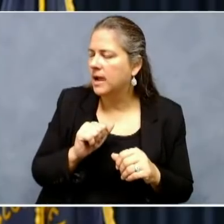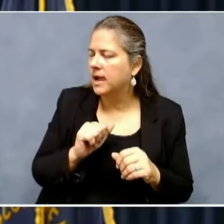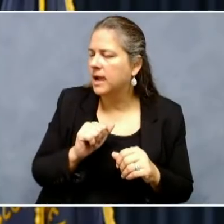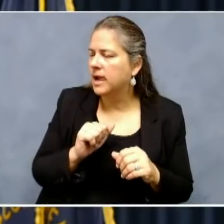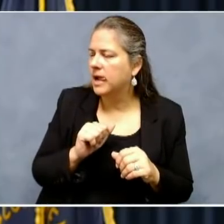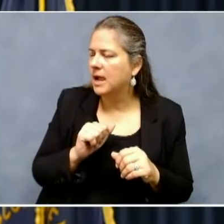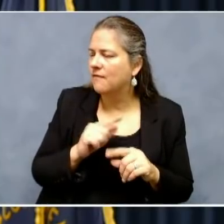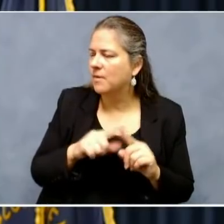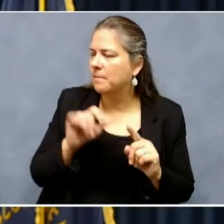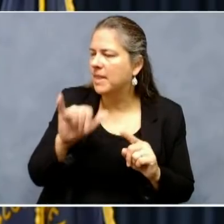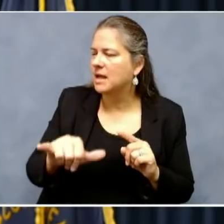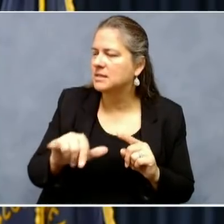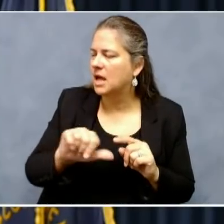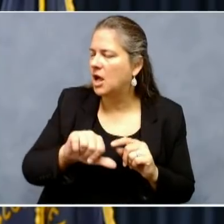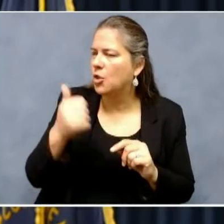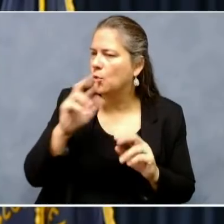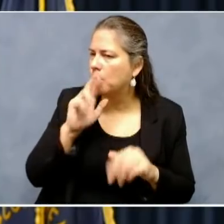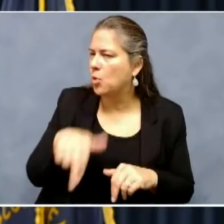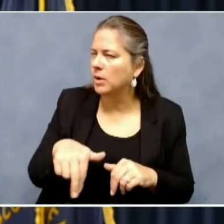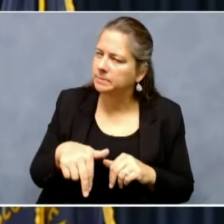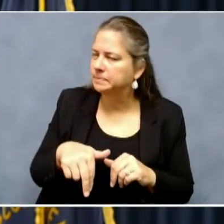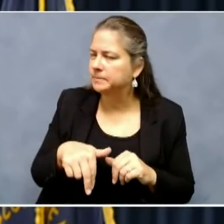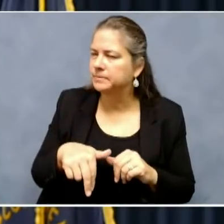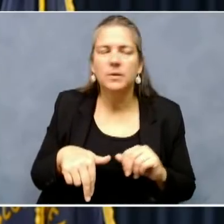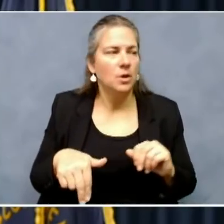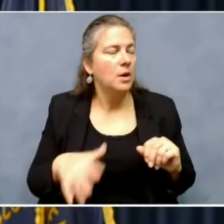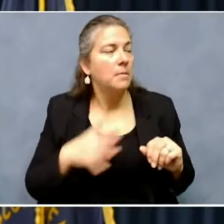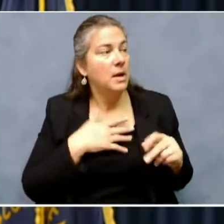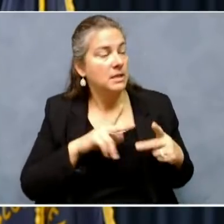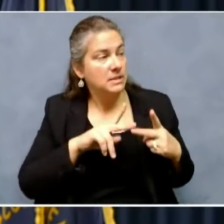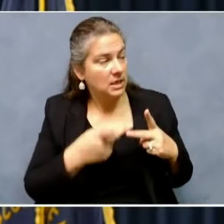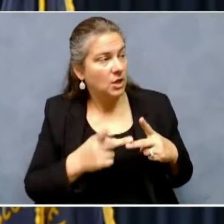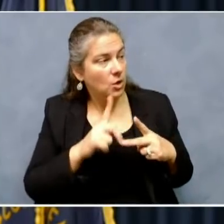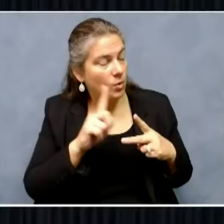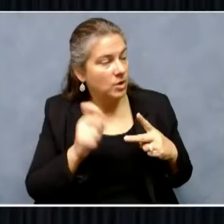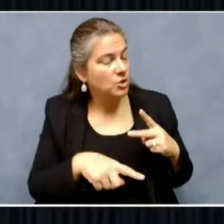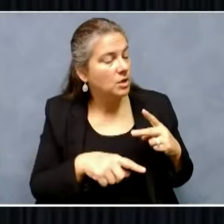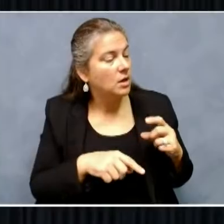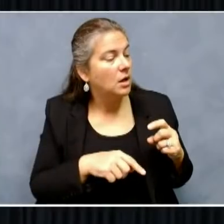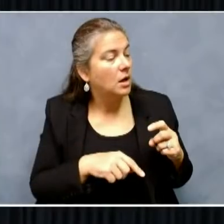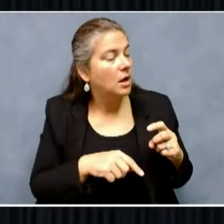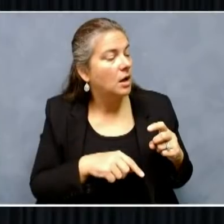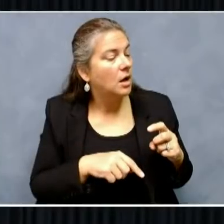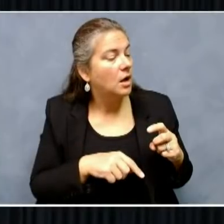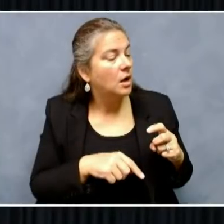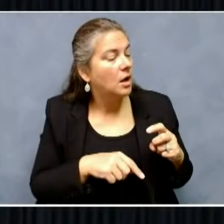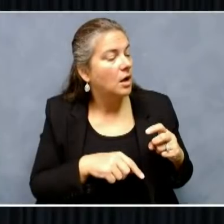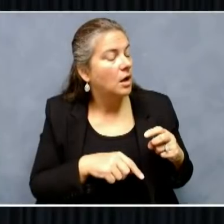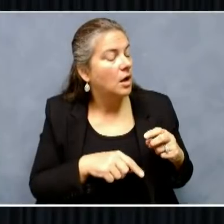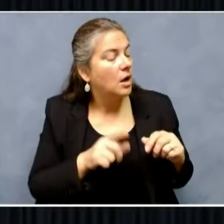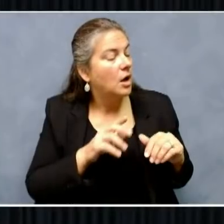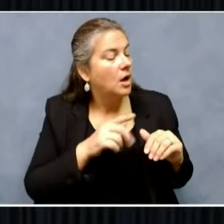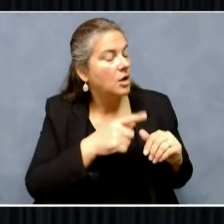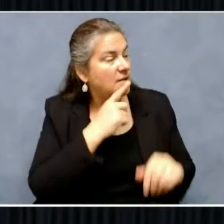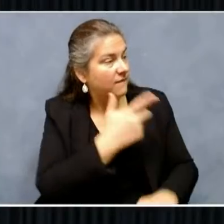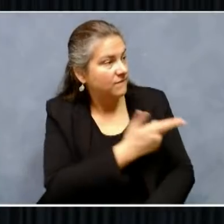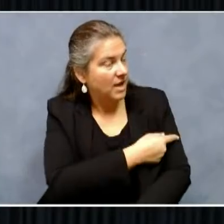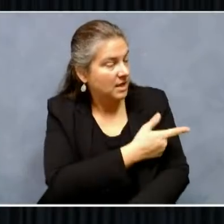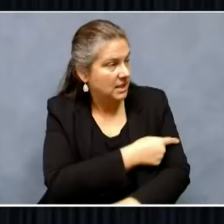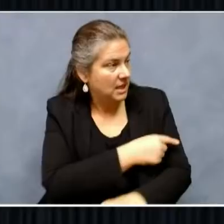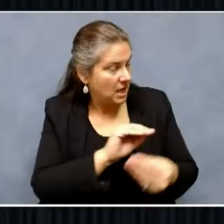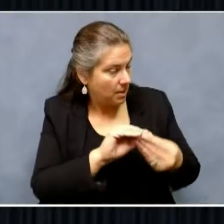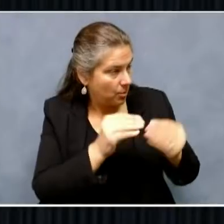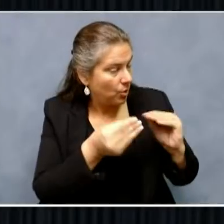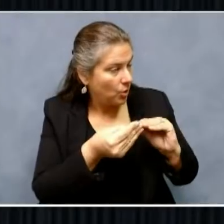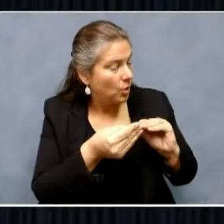report that came out. Okay. And my second question, if you would, on the vaccine numbers that you said the state has that are wrong, are